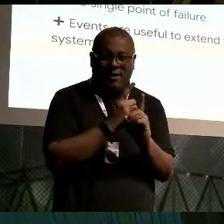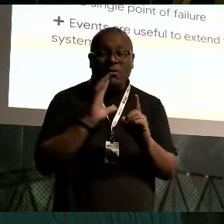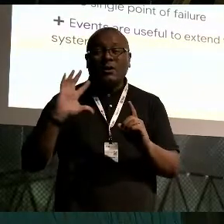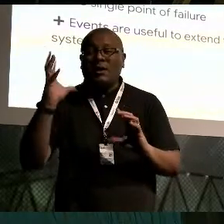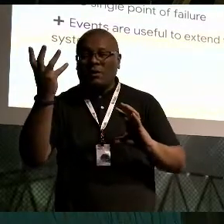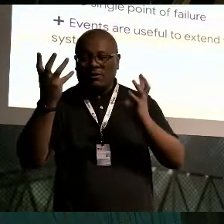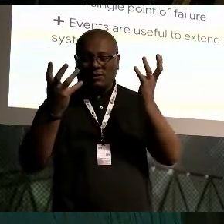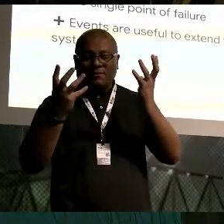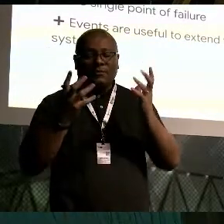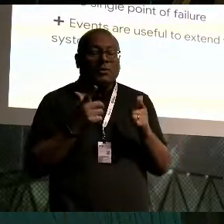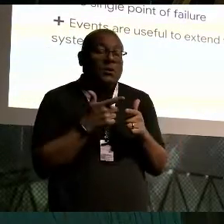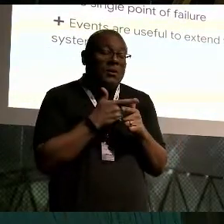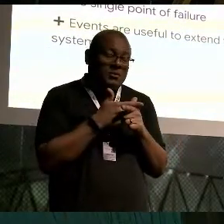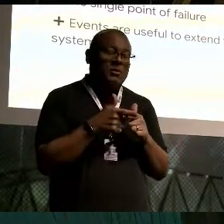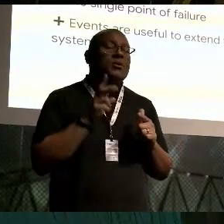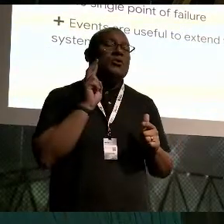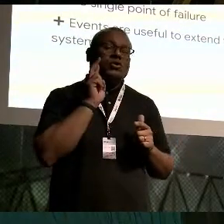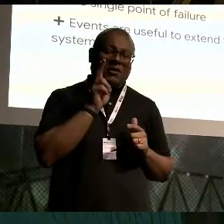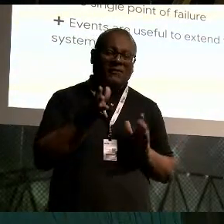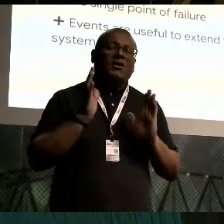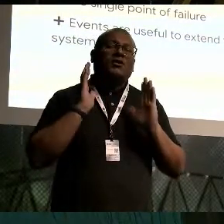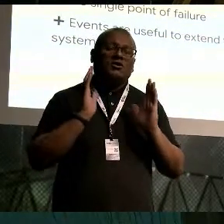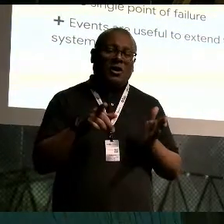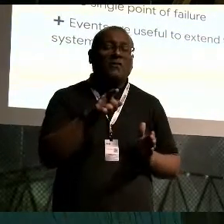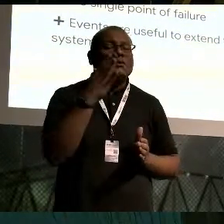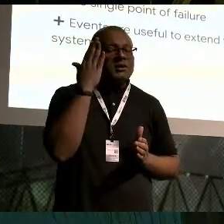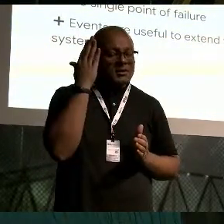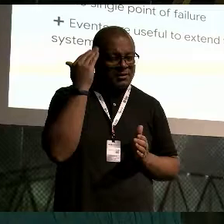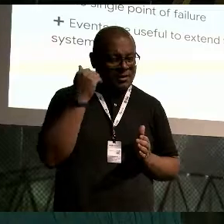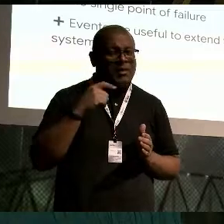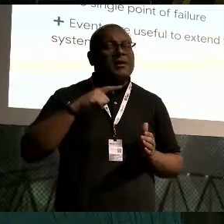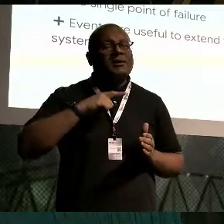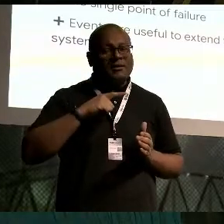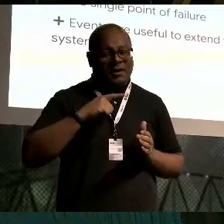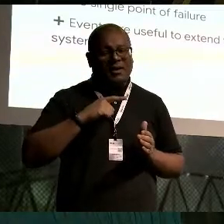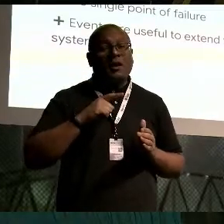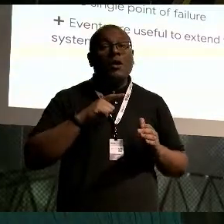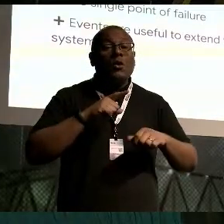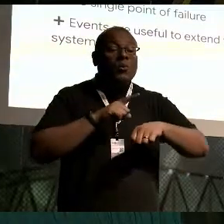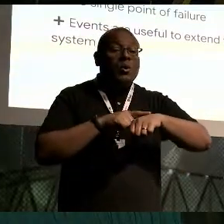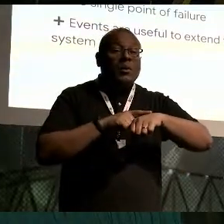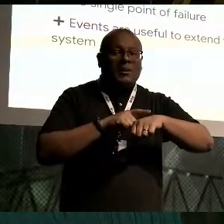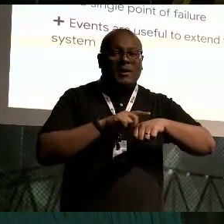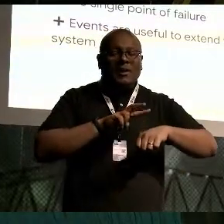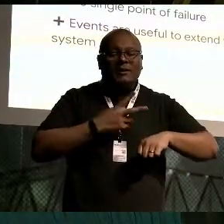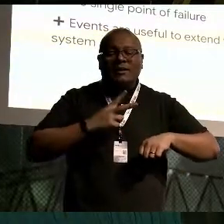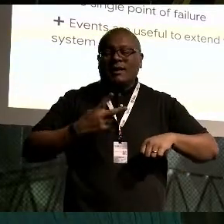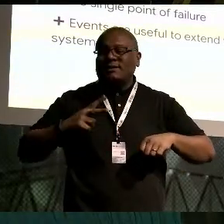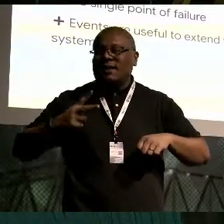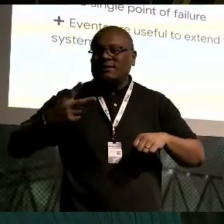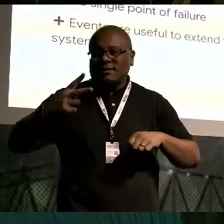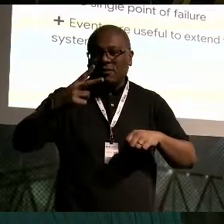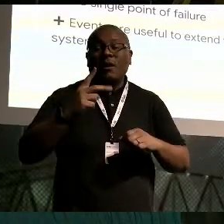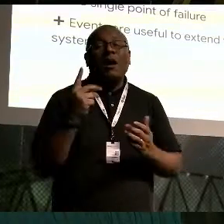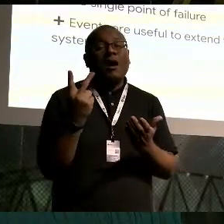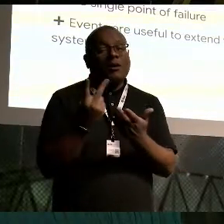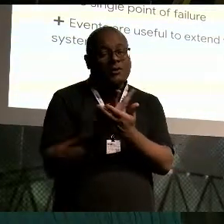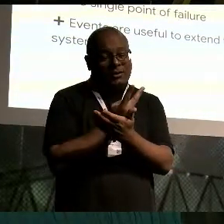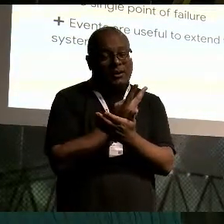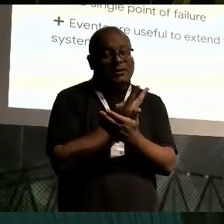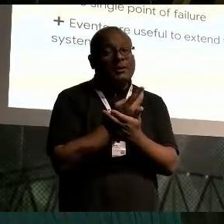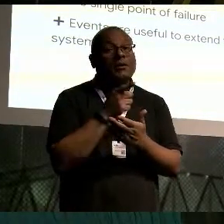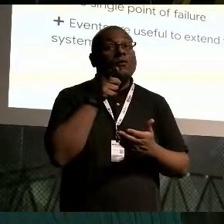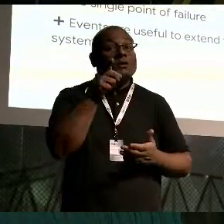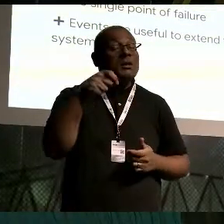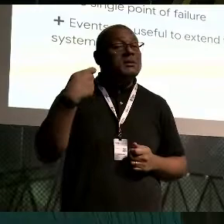And this problem that we had before, this, who ensures that the whole transaction is successful, is still a problem, and you still need to think about